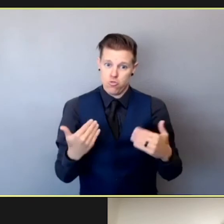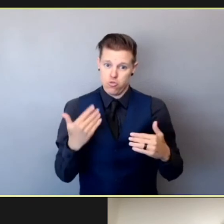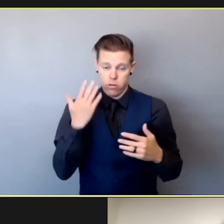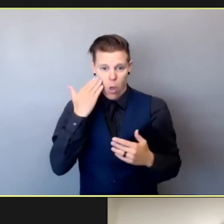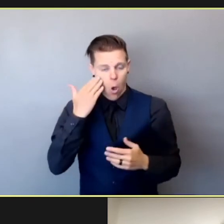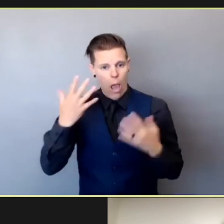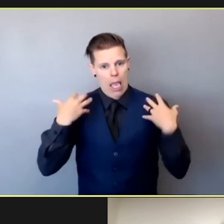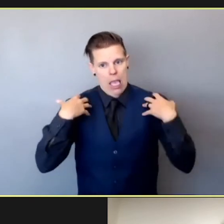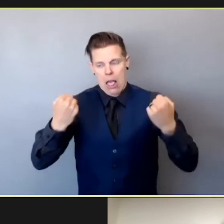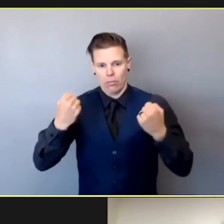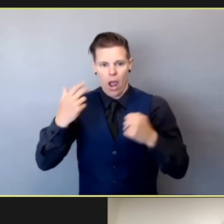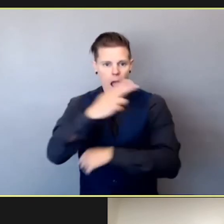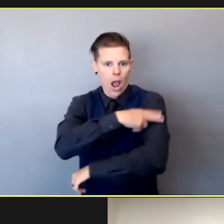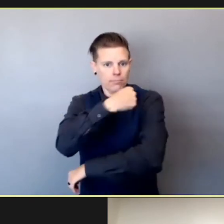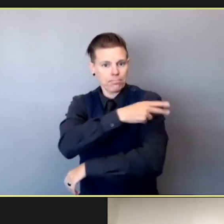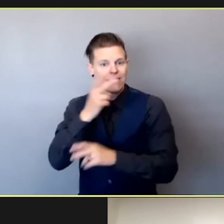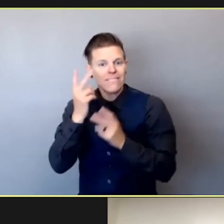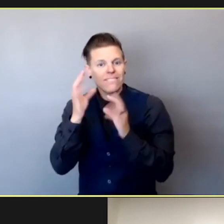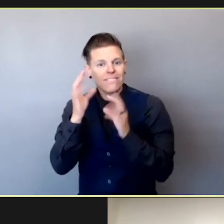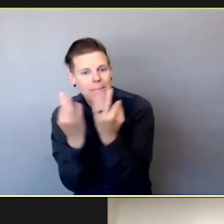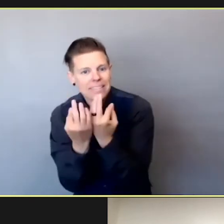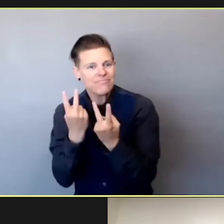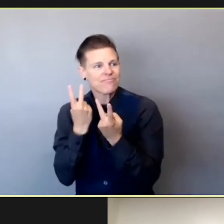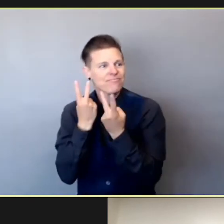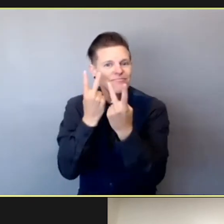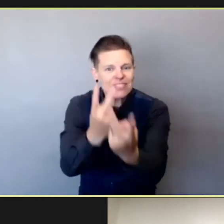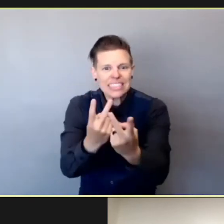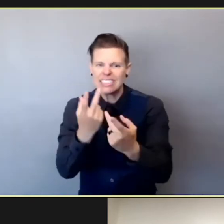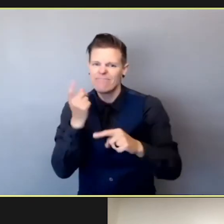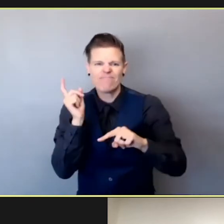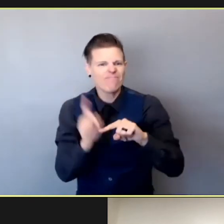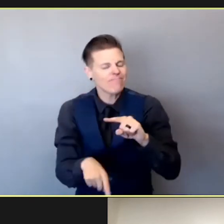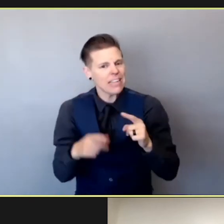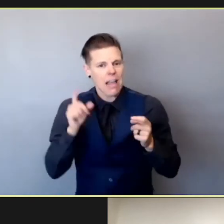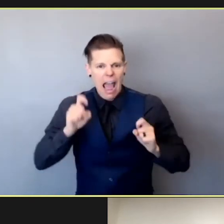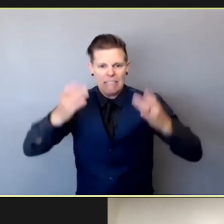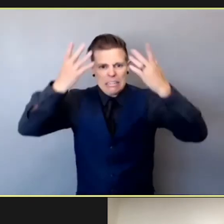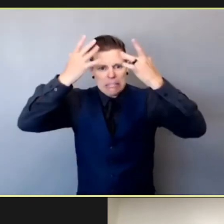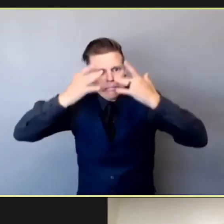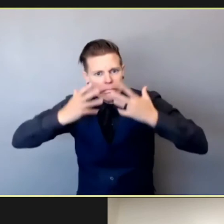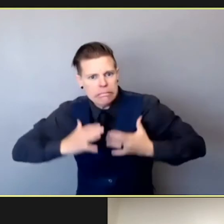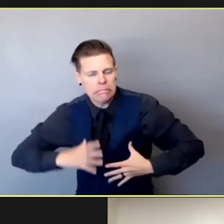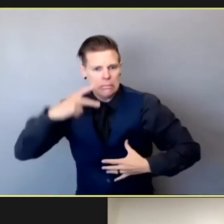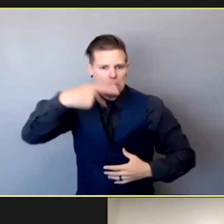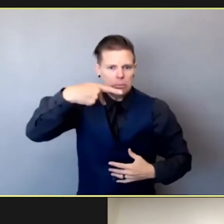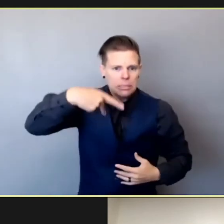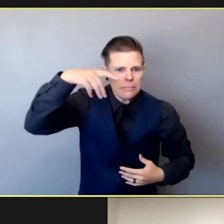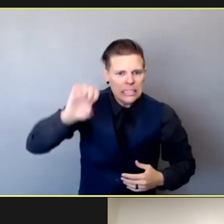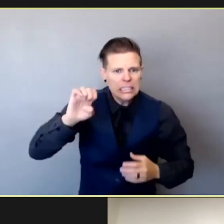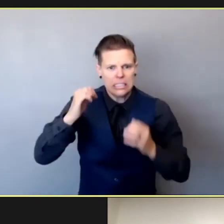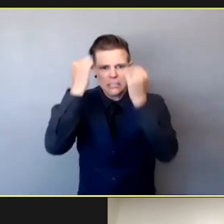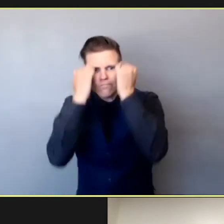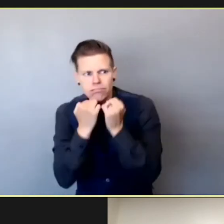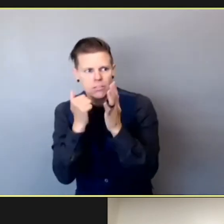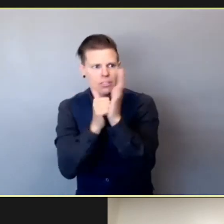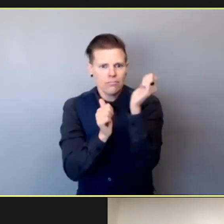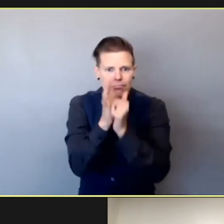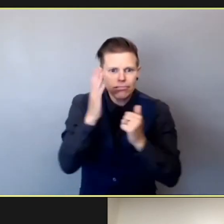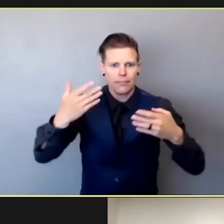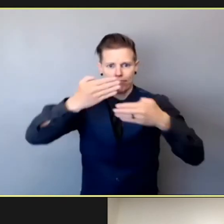all masked up and PPE'd up. And he was looking at the patient through the window of his closed